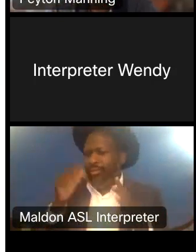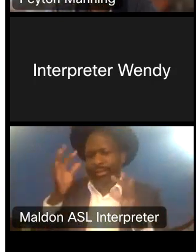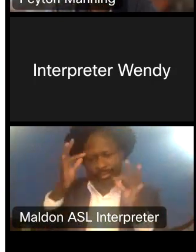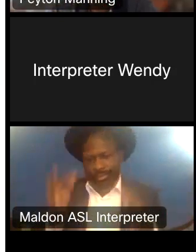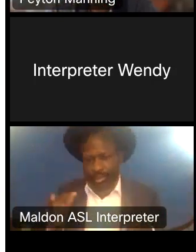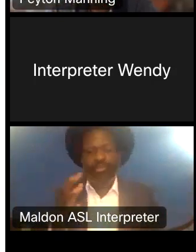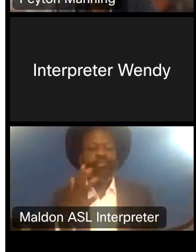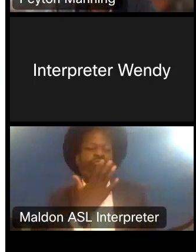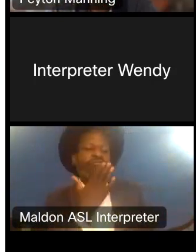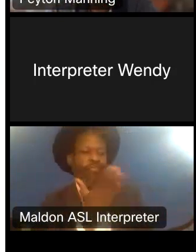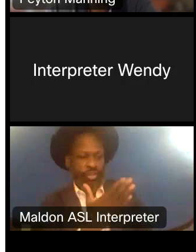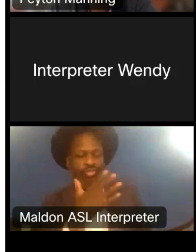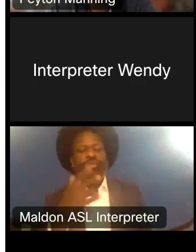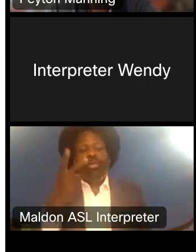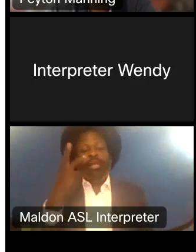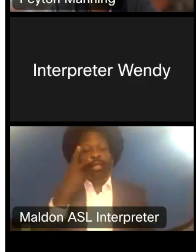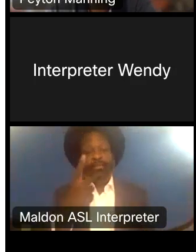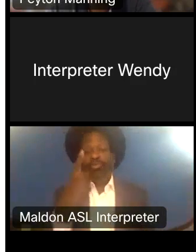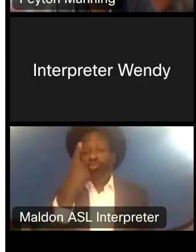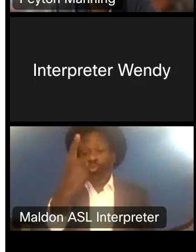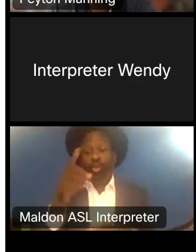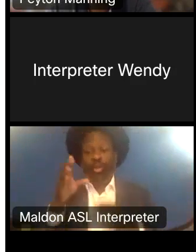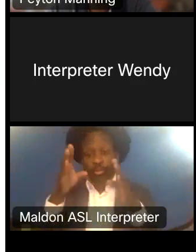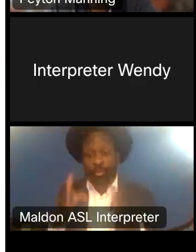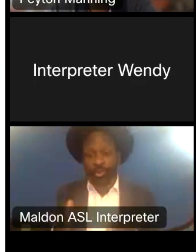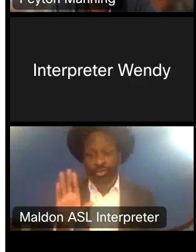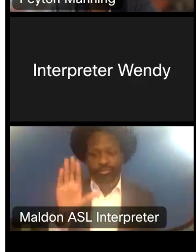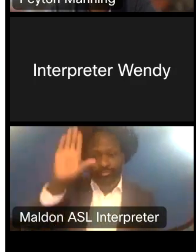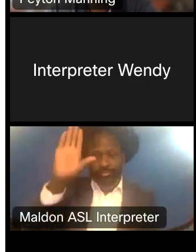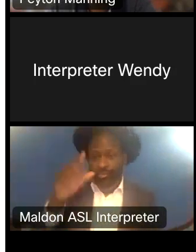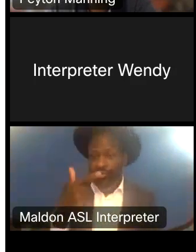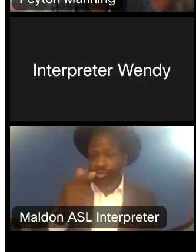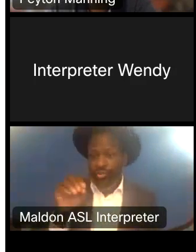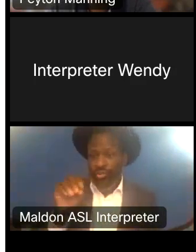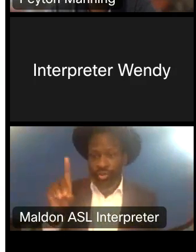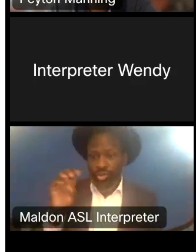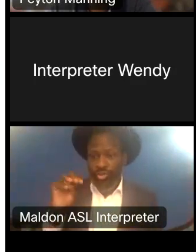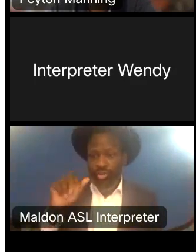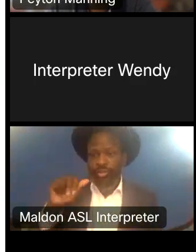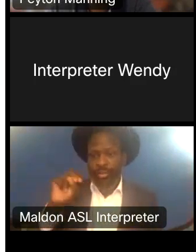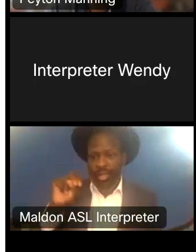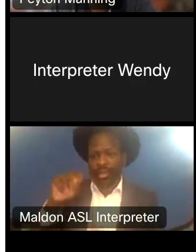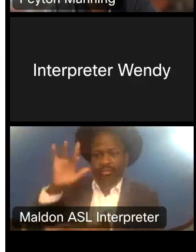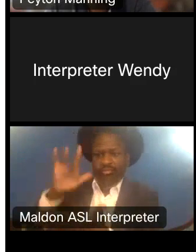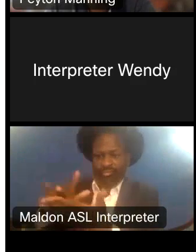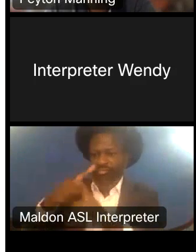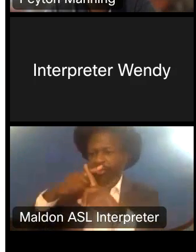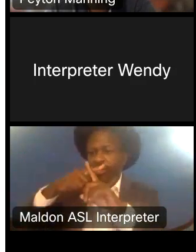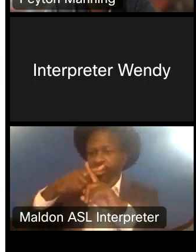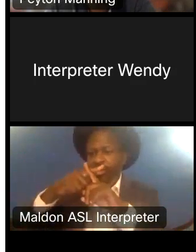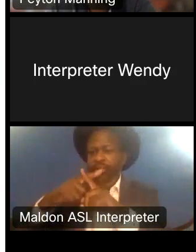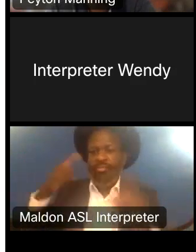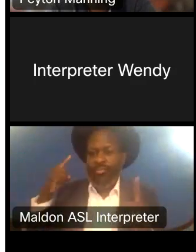Right now, I do have an attendee with their hand raised. So Mr. Goodman, I see you. I'm going to go ahead and unmute you so we should be able to hear you. I'm